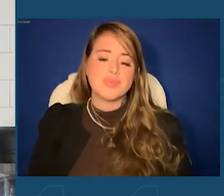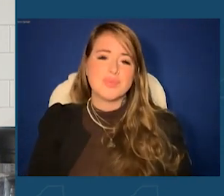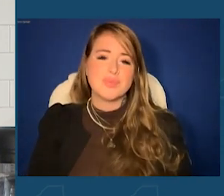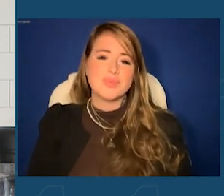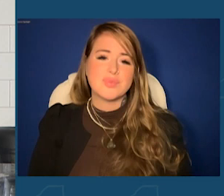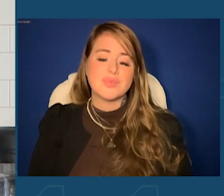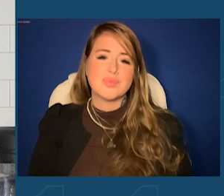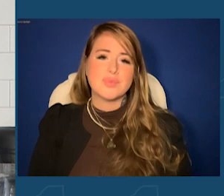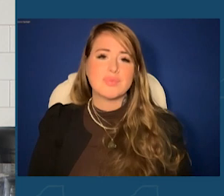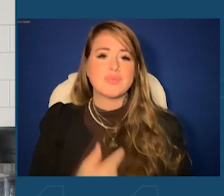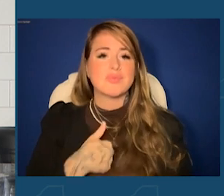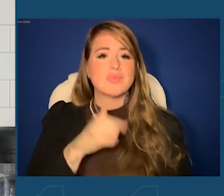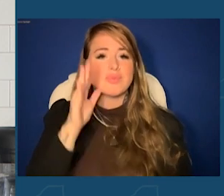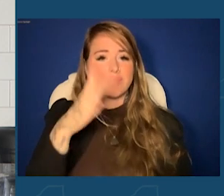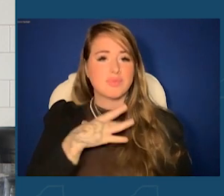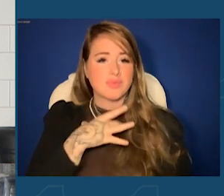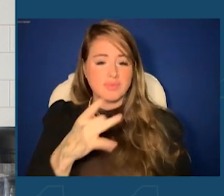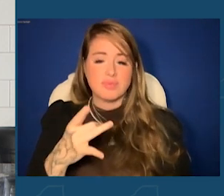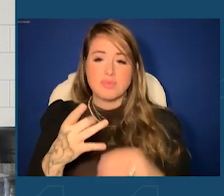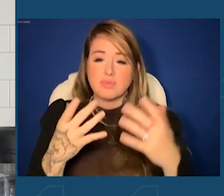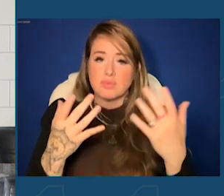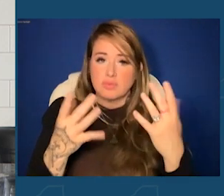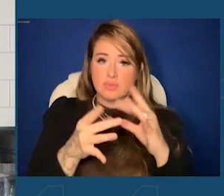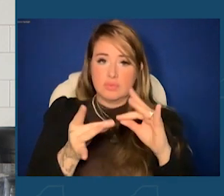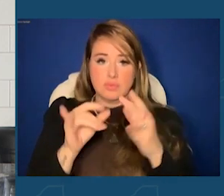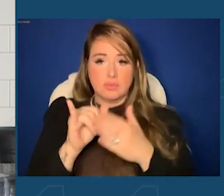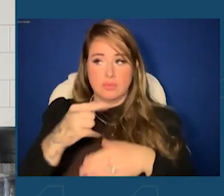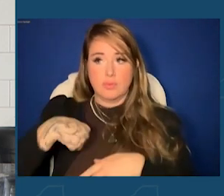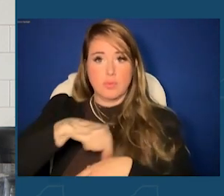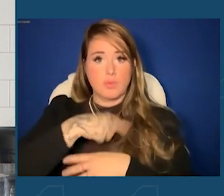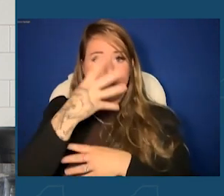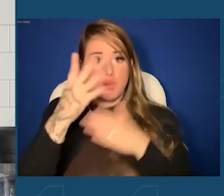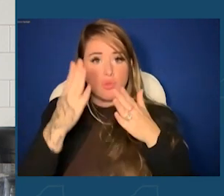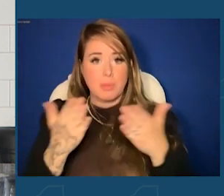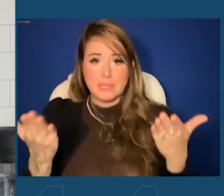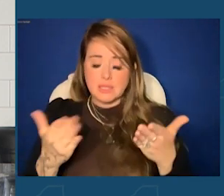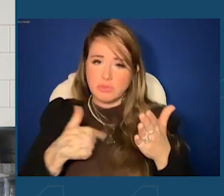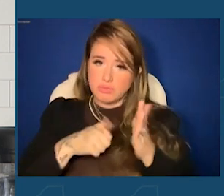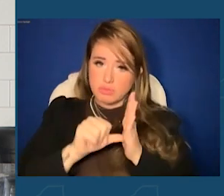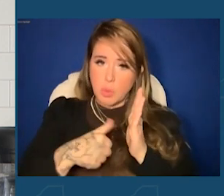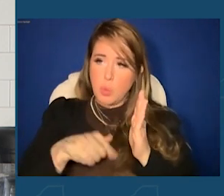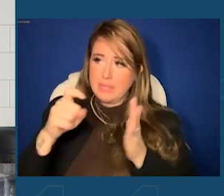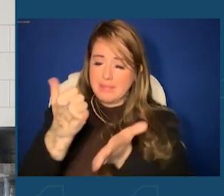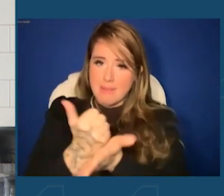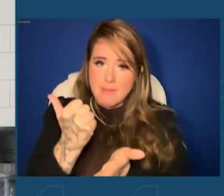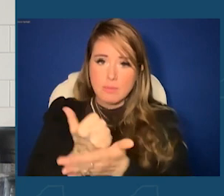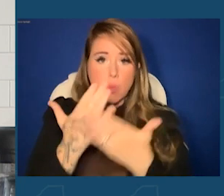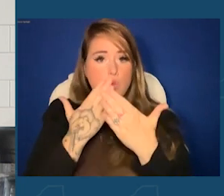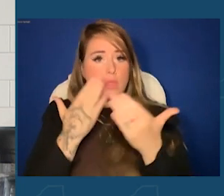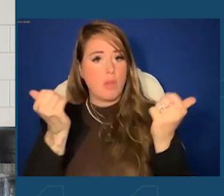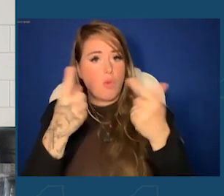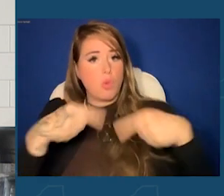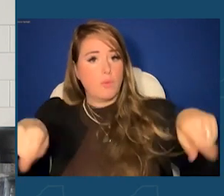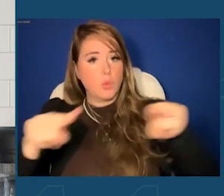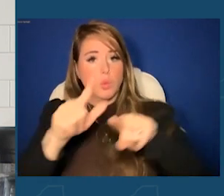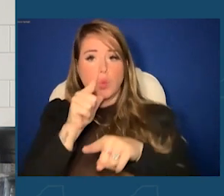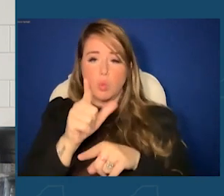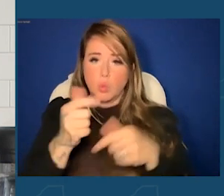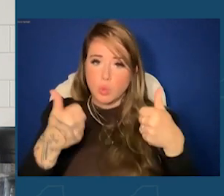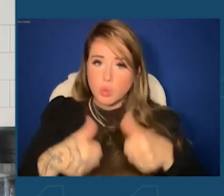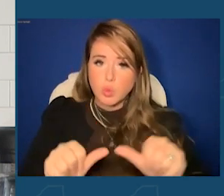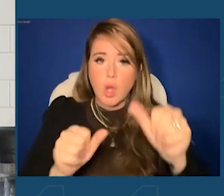Quisiera recalcar que muchos de nosotros los inmigrantes necesitamos apoyo. Muchas gracias a todos por tratar